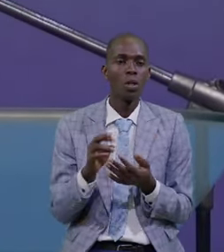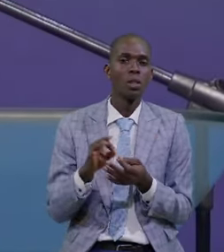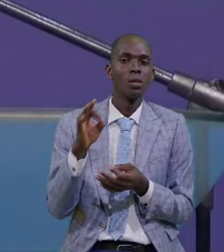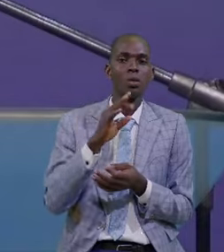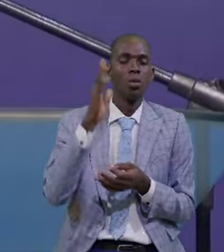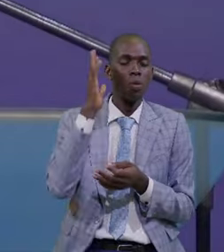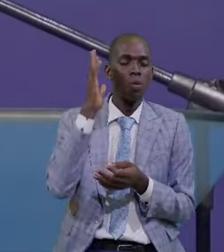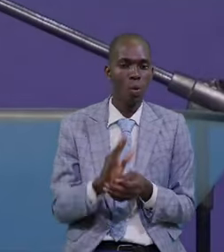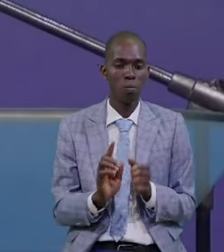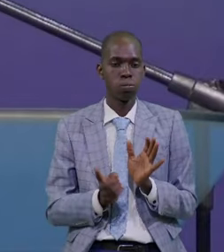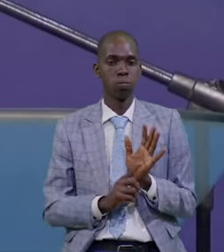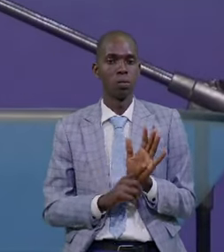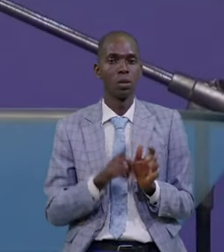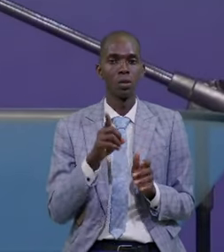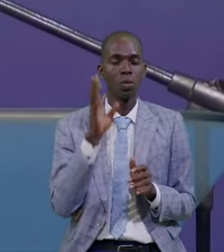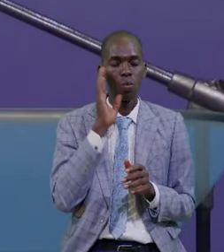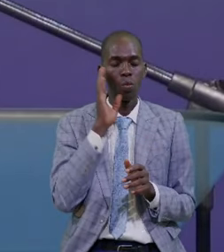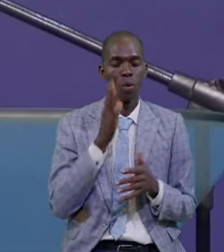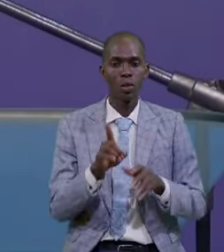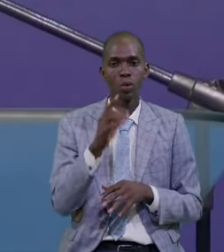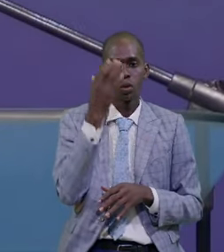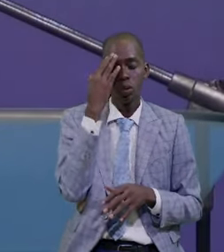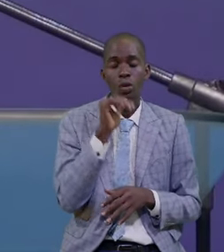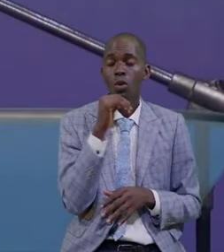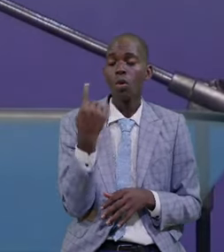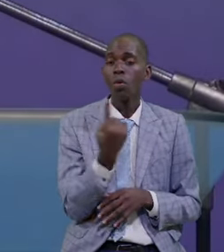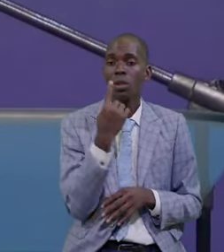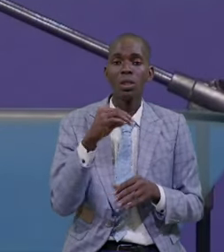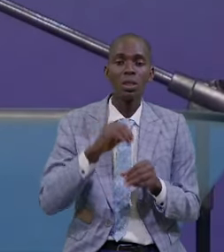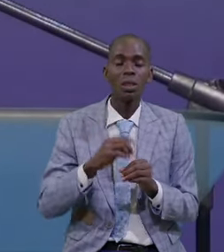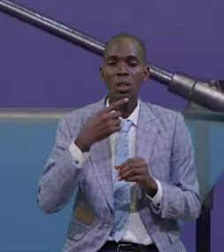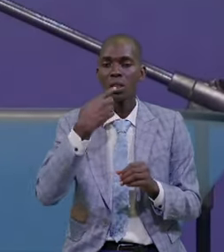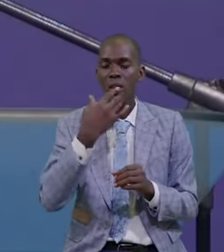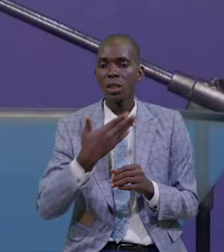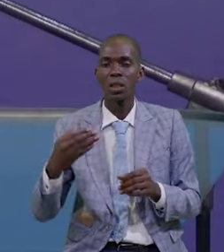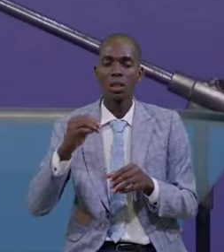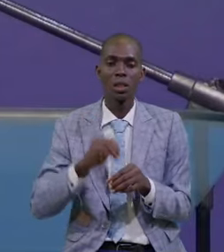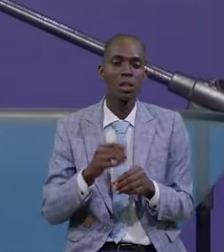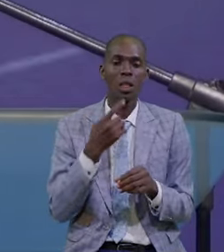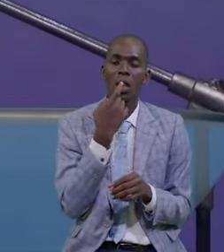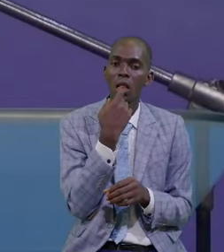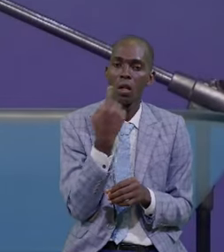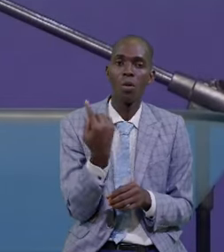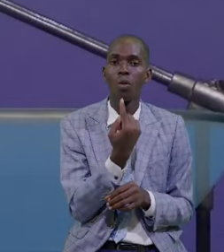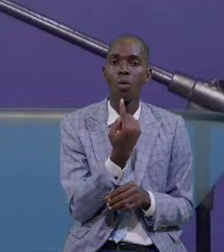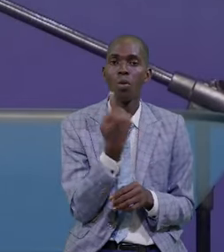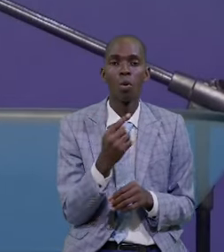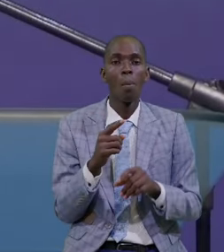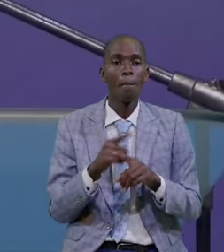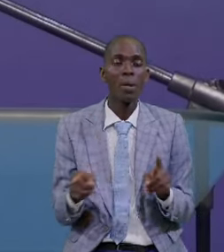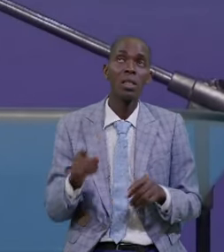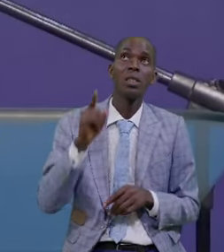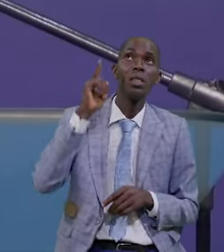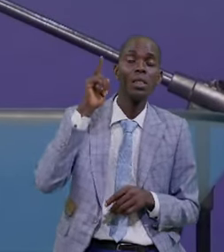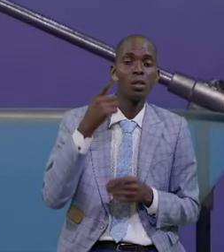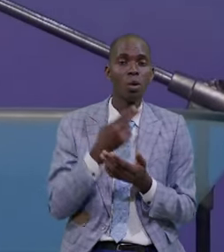you. Not just speaking in tongues, you're alerted because he, the Holy Ghost, will teach